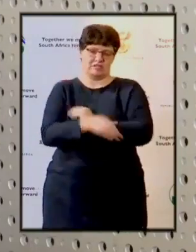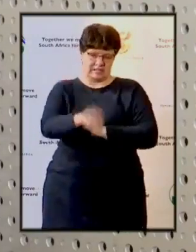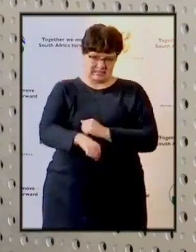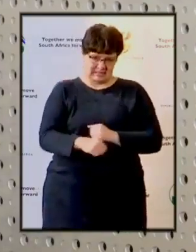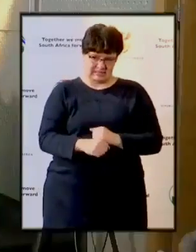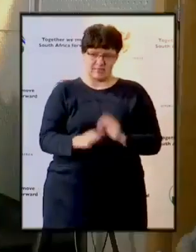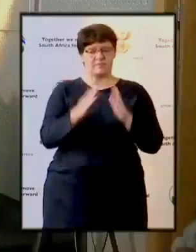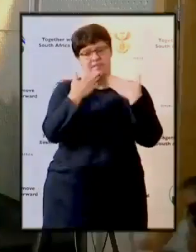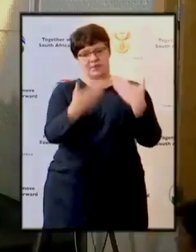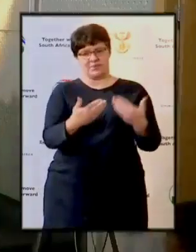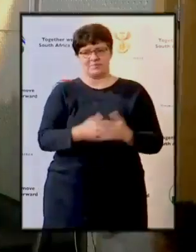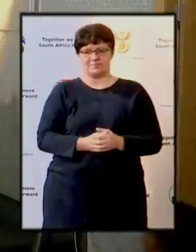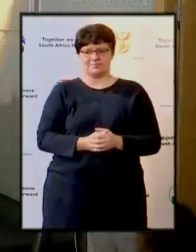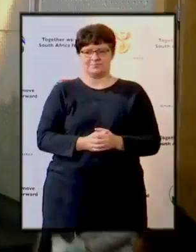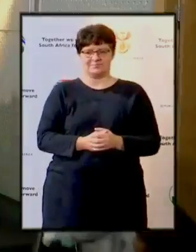Ngiyabonga.